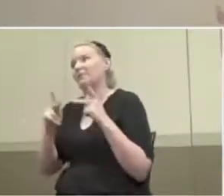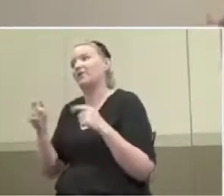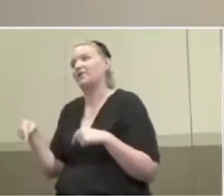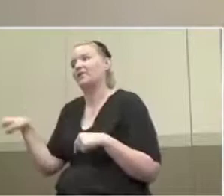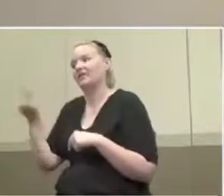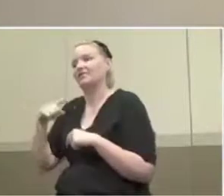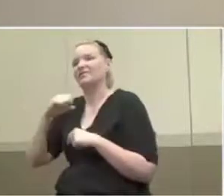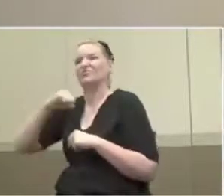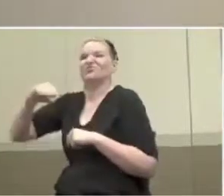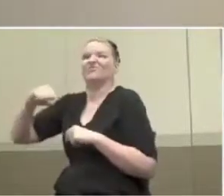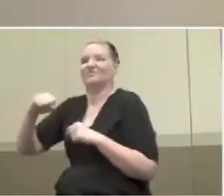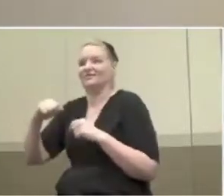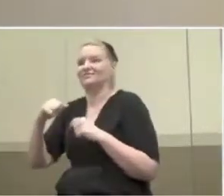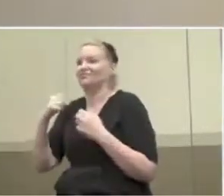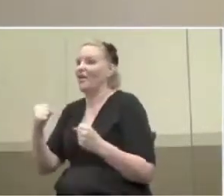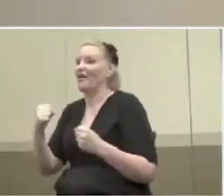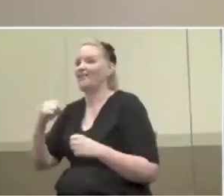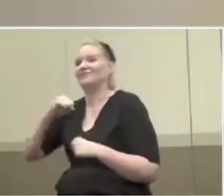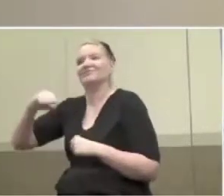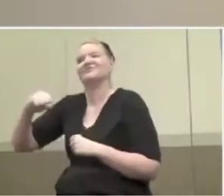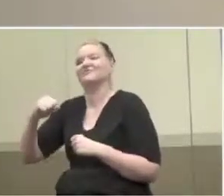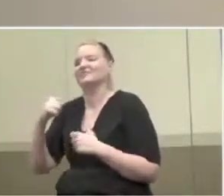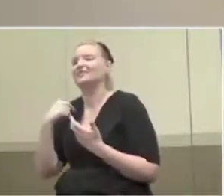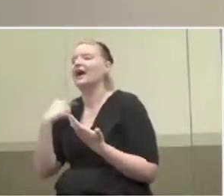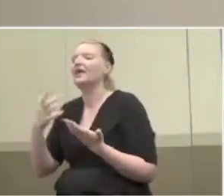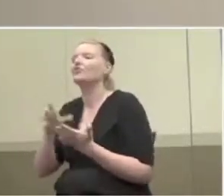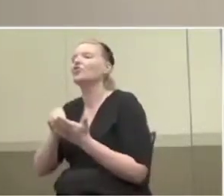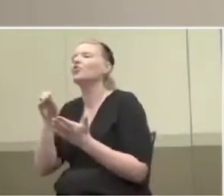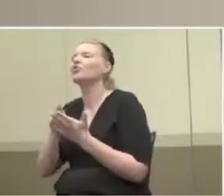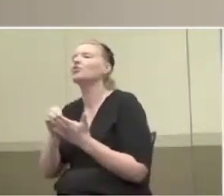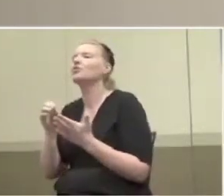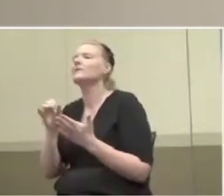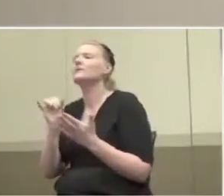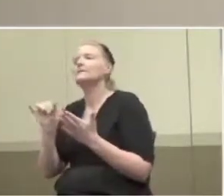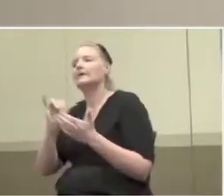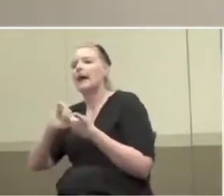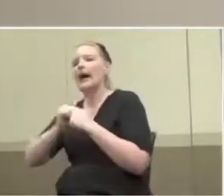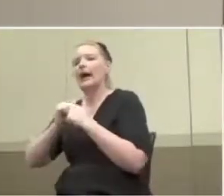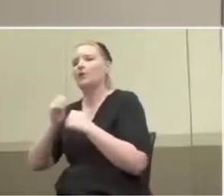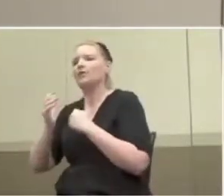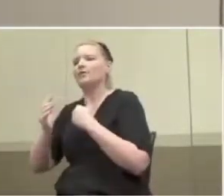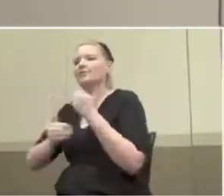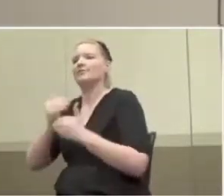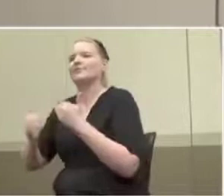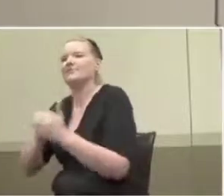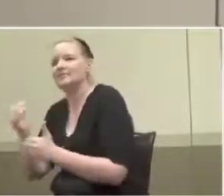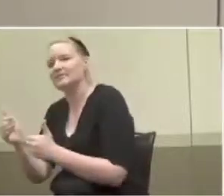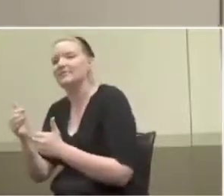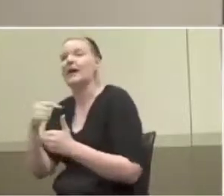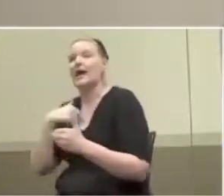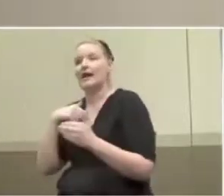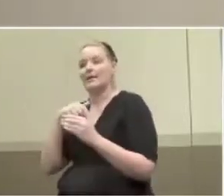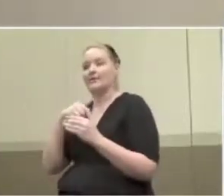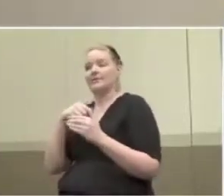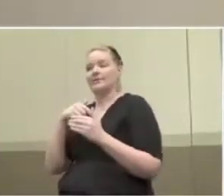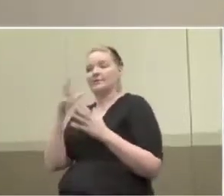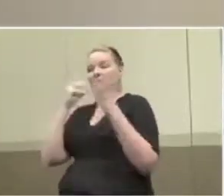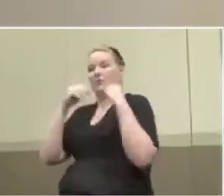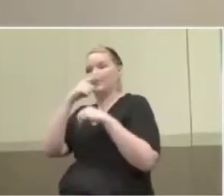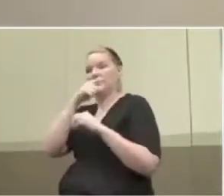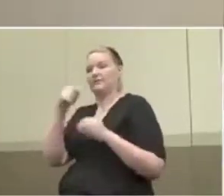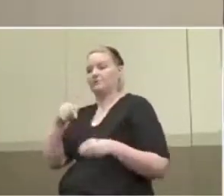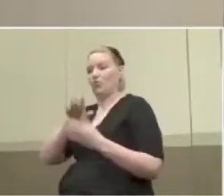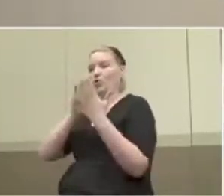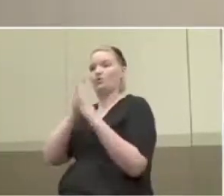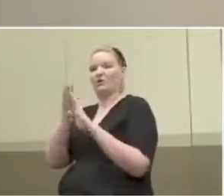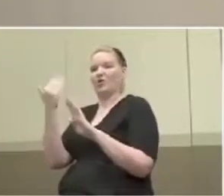and I've learned I've learned how to kind of go with resistance. I was exposed to this approach a number of years ago, thought it was